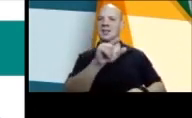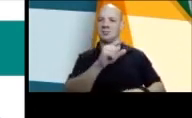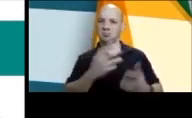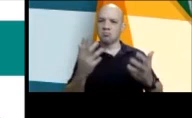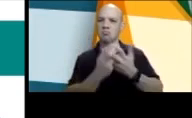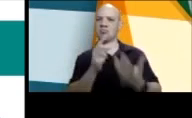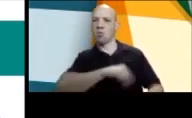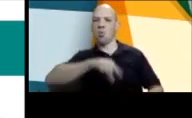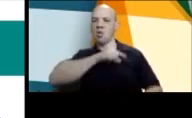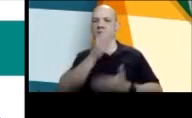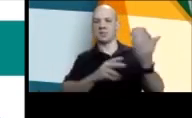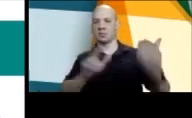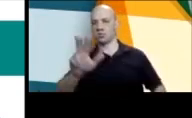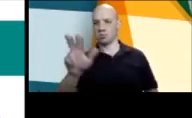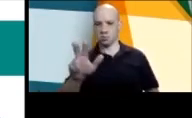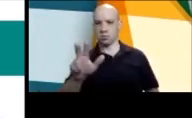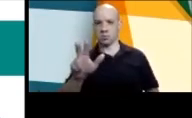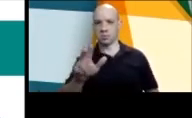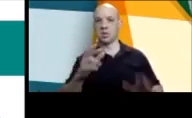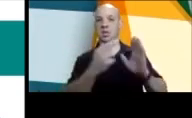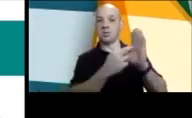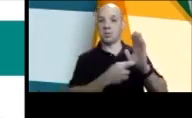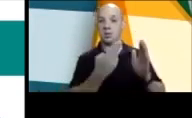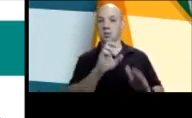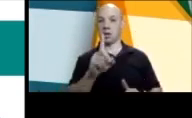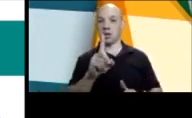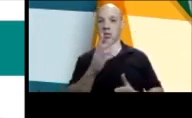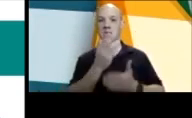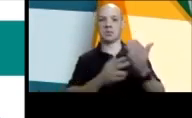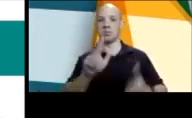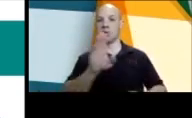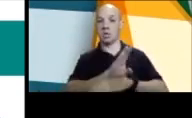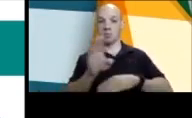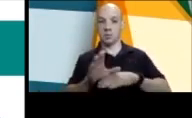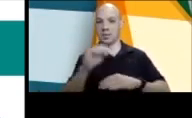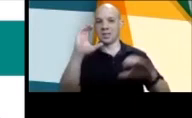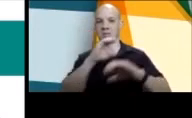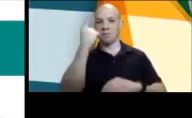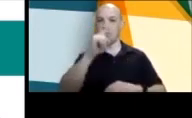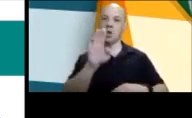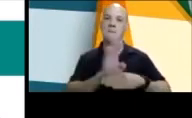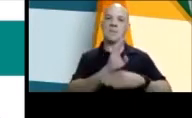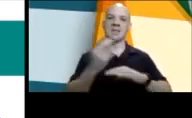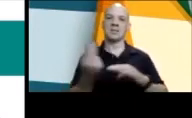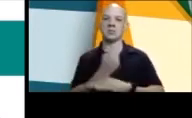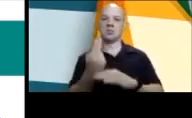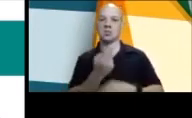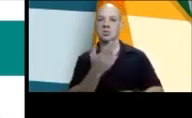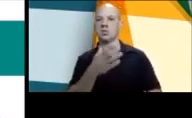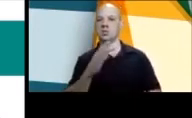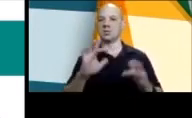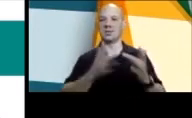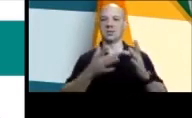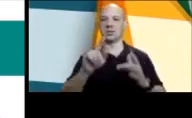To register with HUD as a Section 3 businesses and search for a business using their online